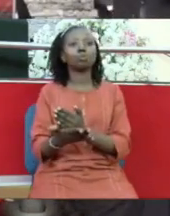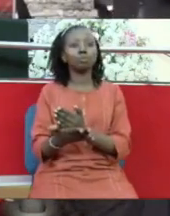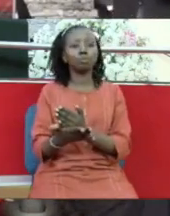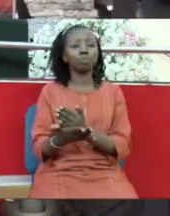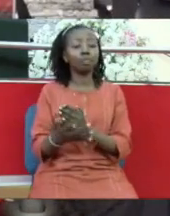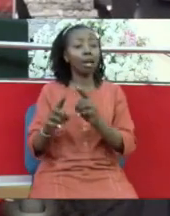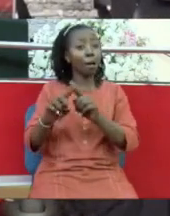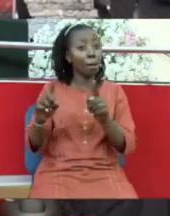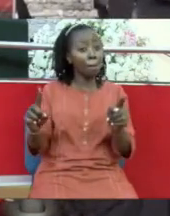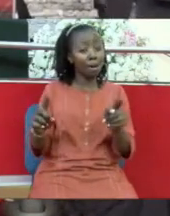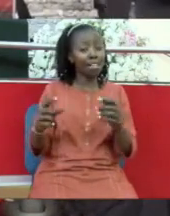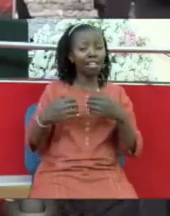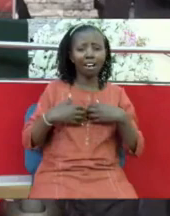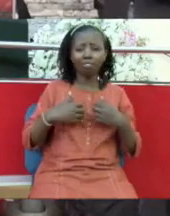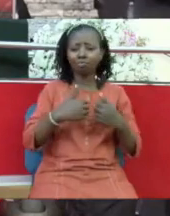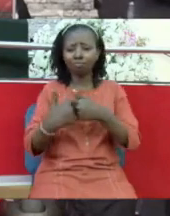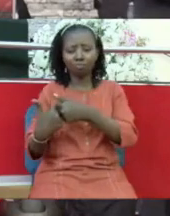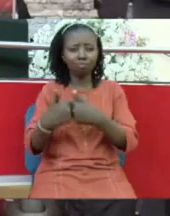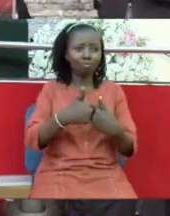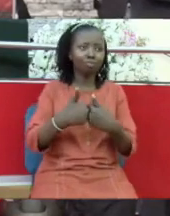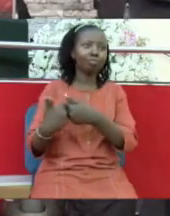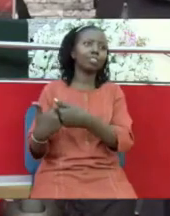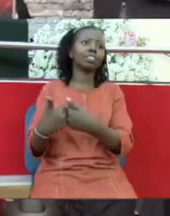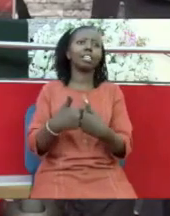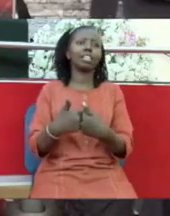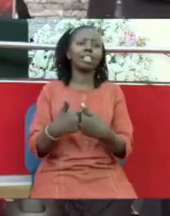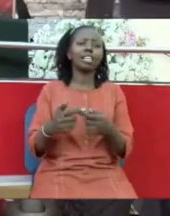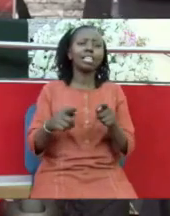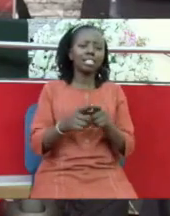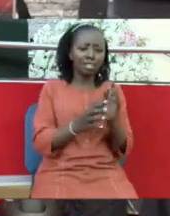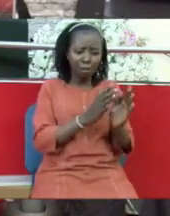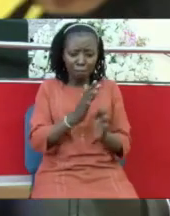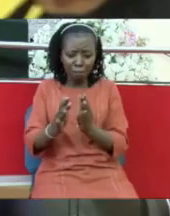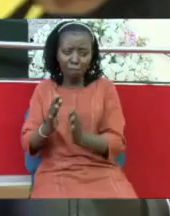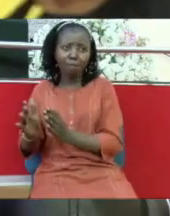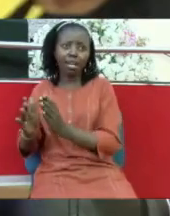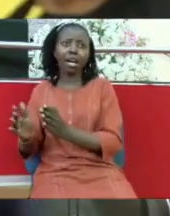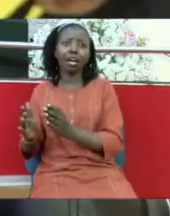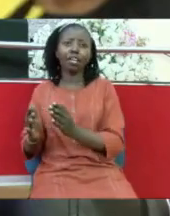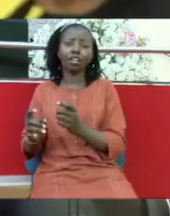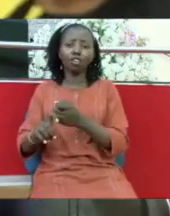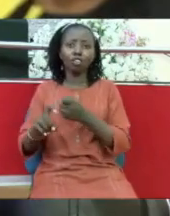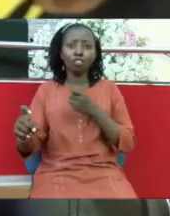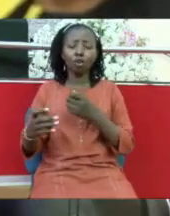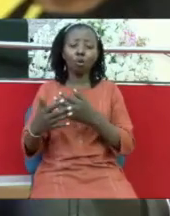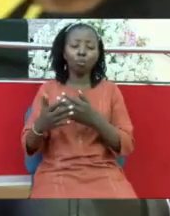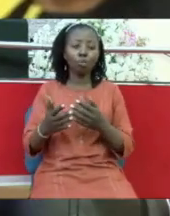But there is a struggle. There is a process between where we are and where we receive.